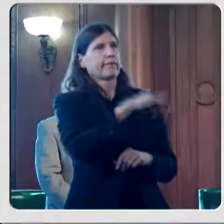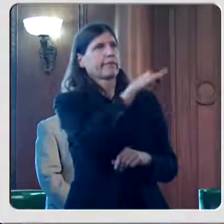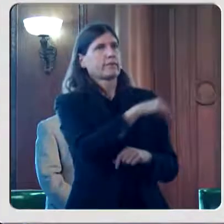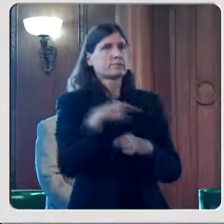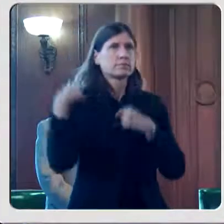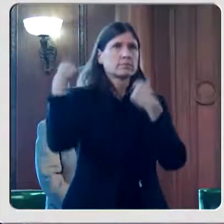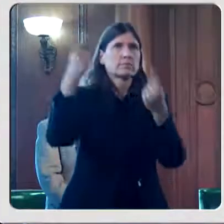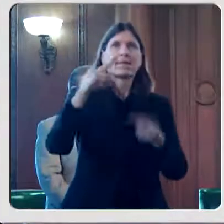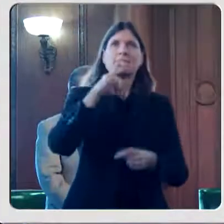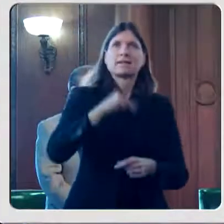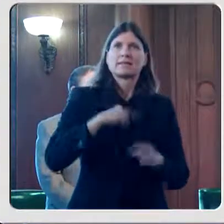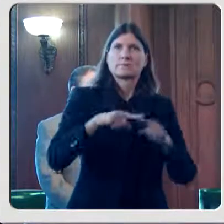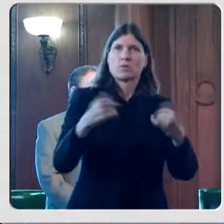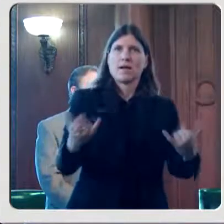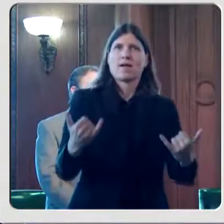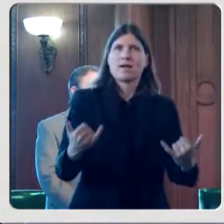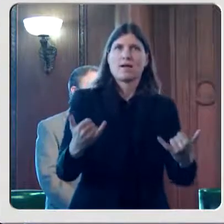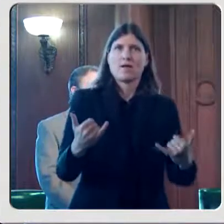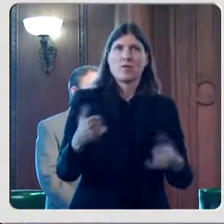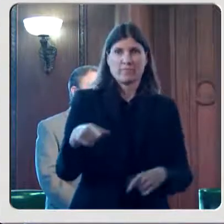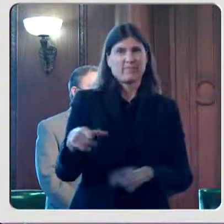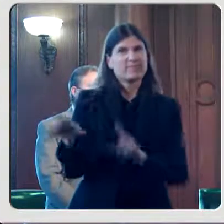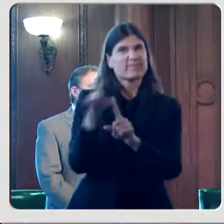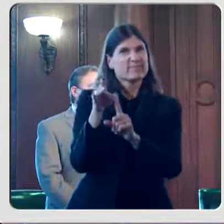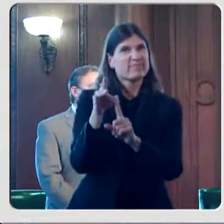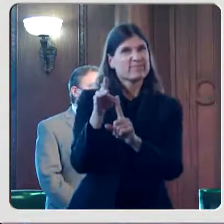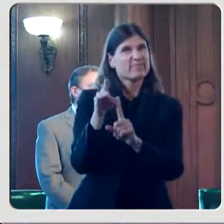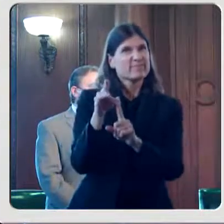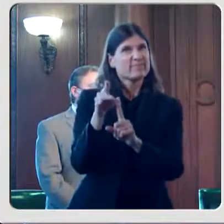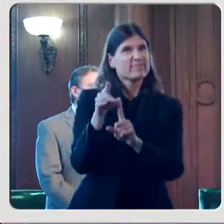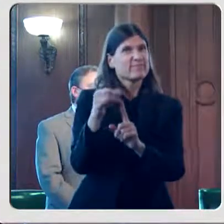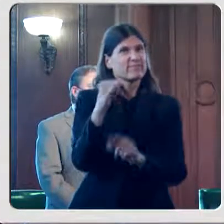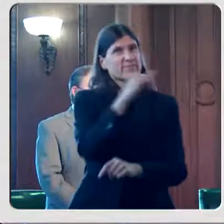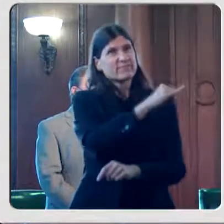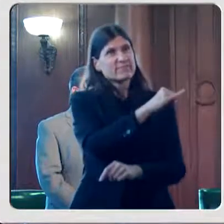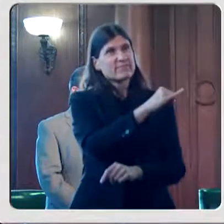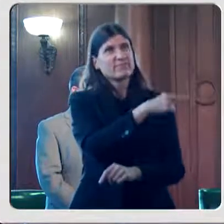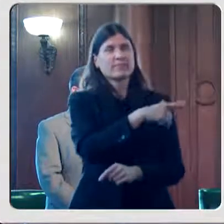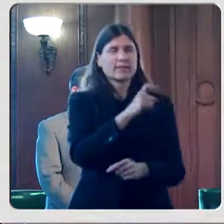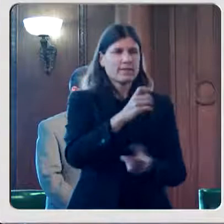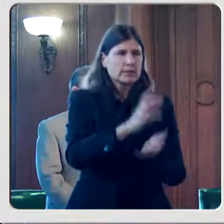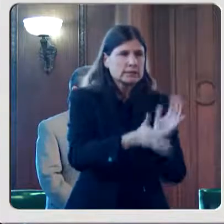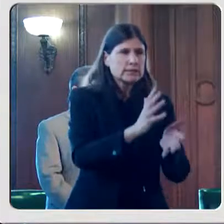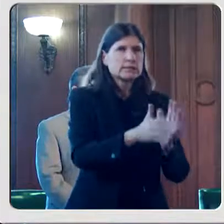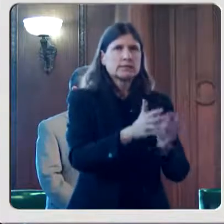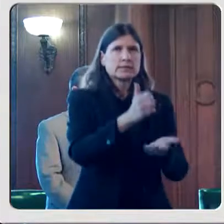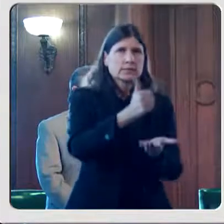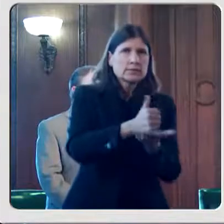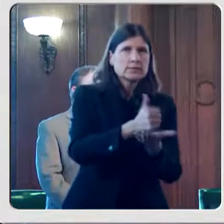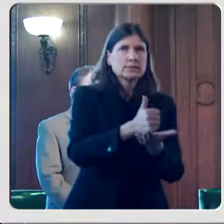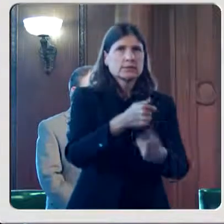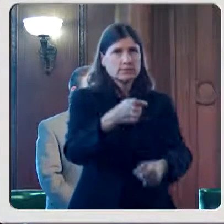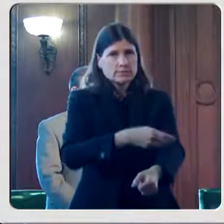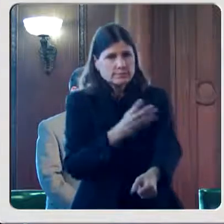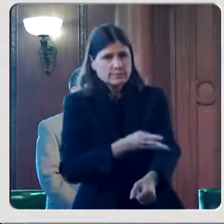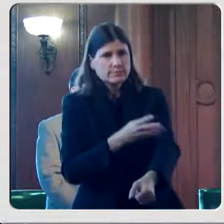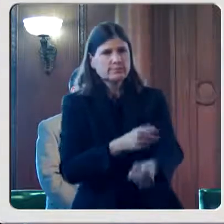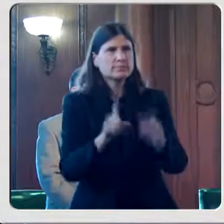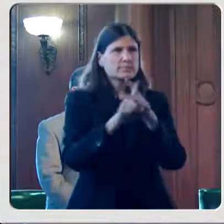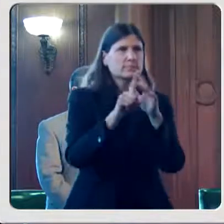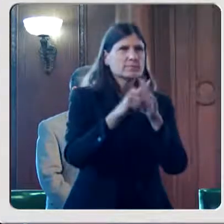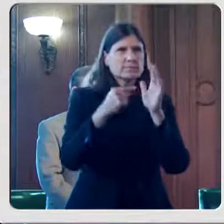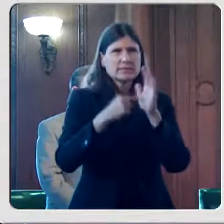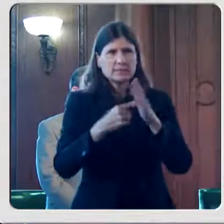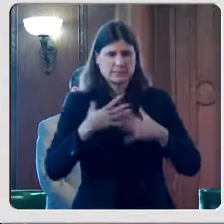devastating illness that can leave you with months and months of rehabilitation and chronic symptoms. So this should not be